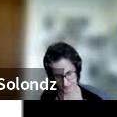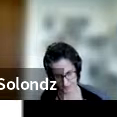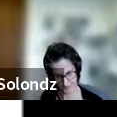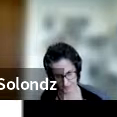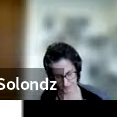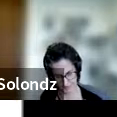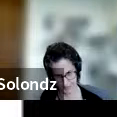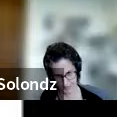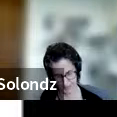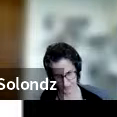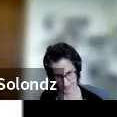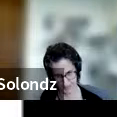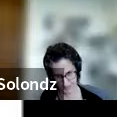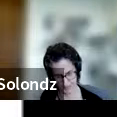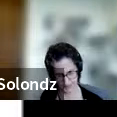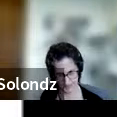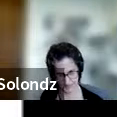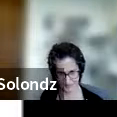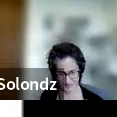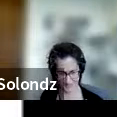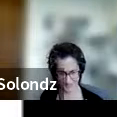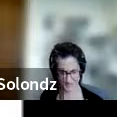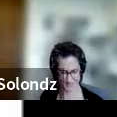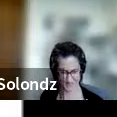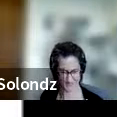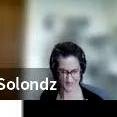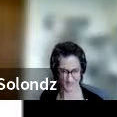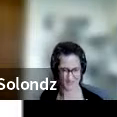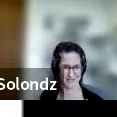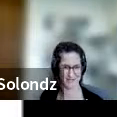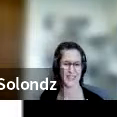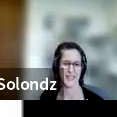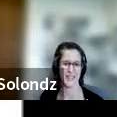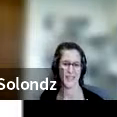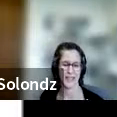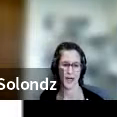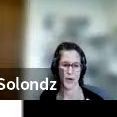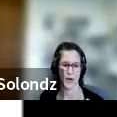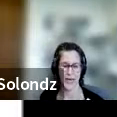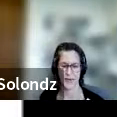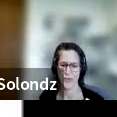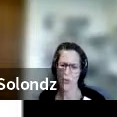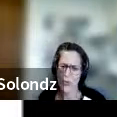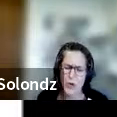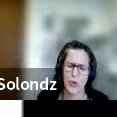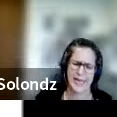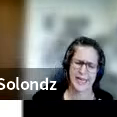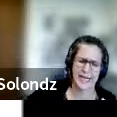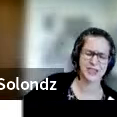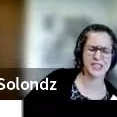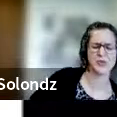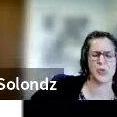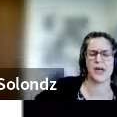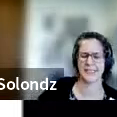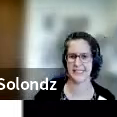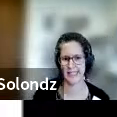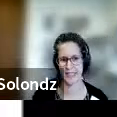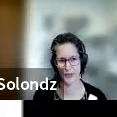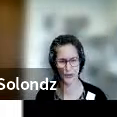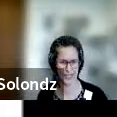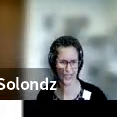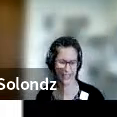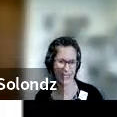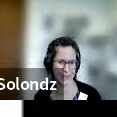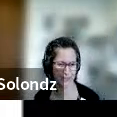I will pedal like a mad woman on my stationary pedaling machine. Okay, real quick, I just want